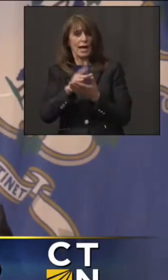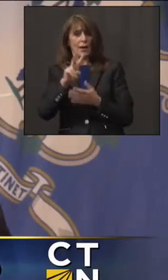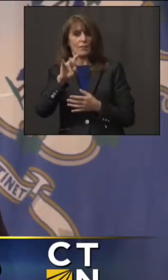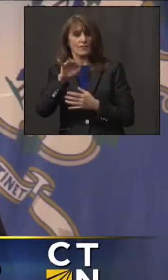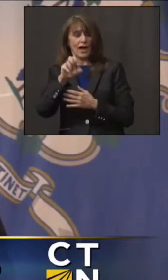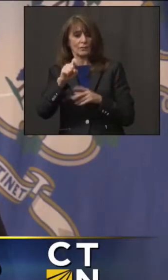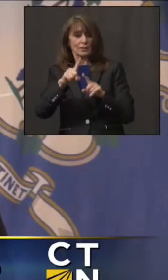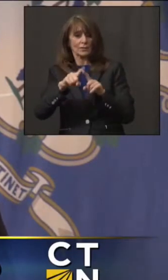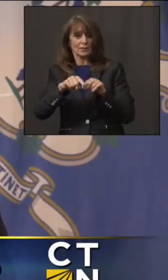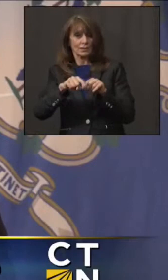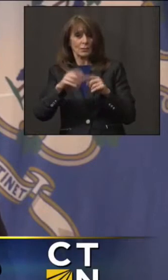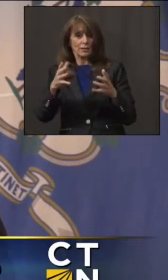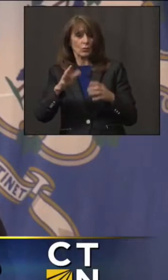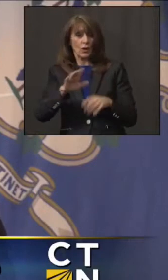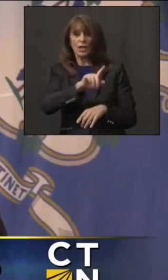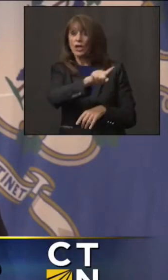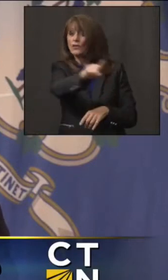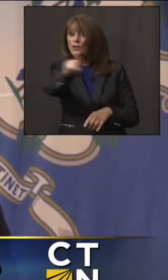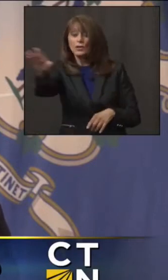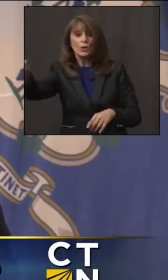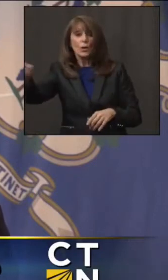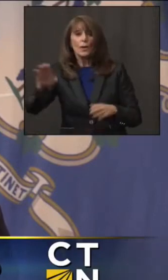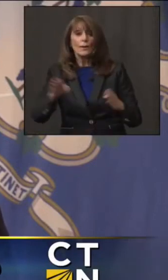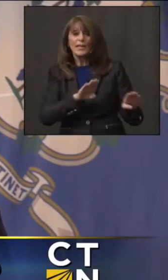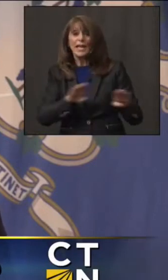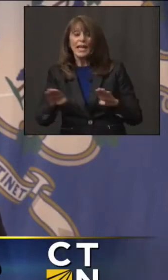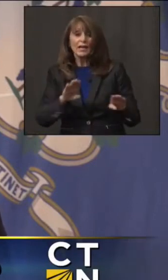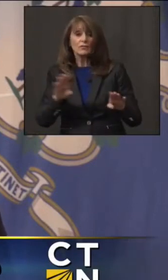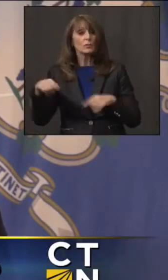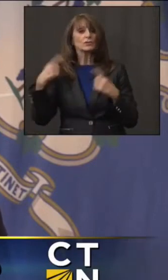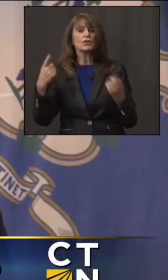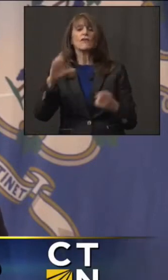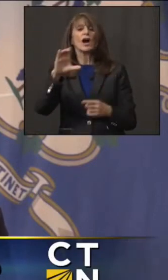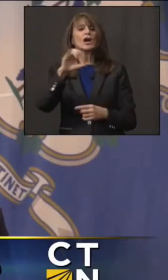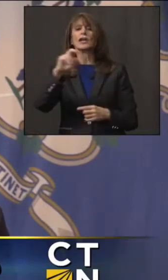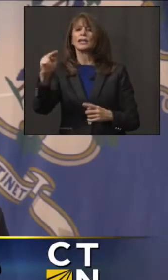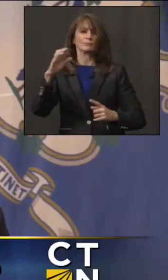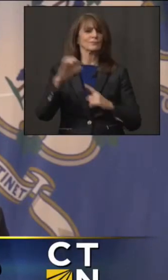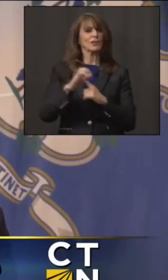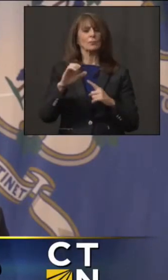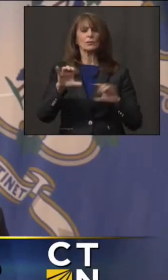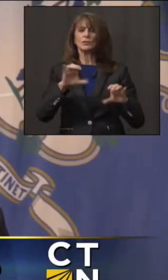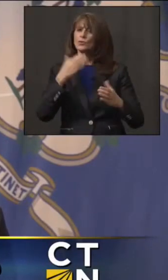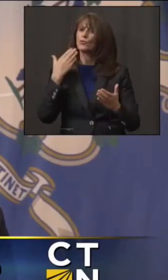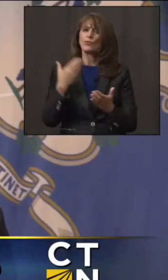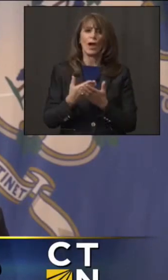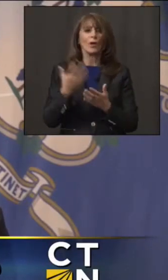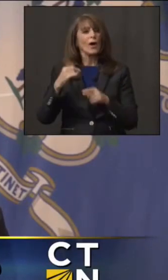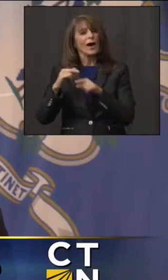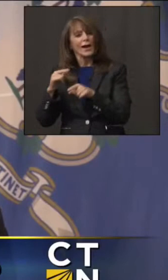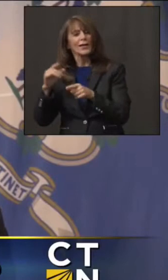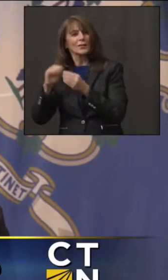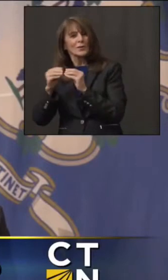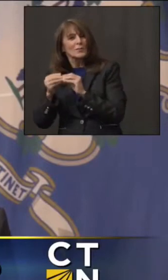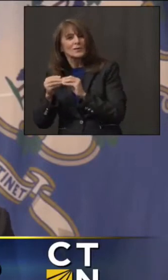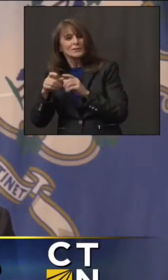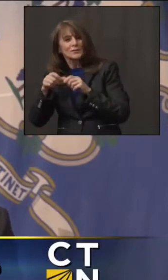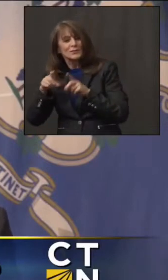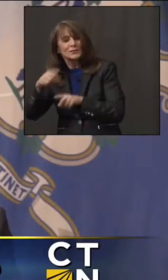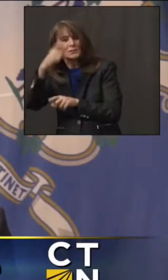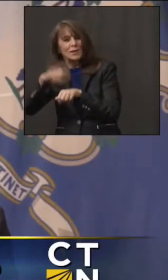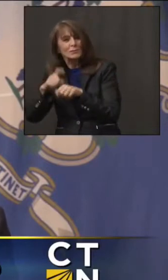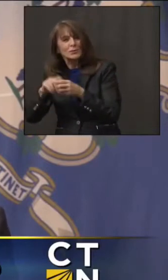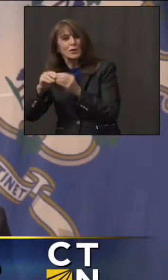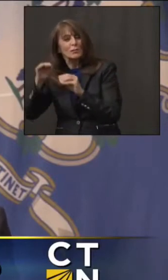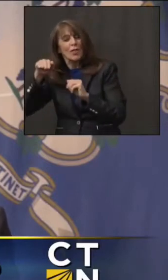their appropriate behavior. And I'd say so far, Connecticut's done pretty well. It's been reflected in the numbers this summer, and we'll find out over the